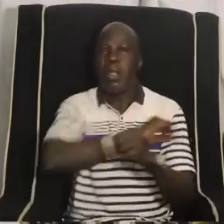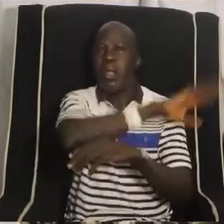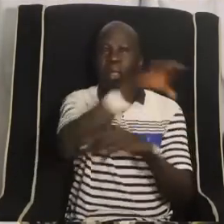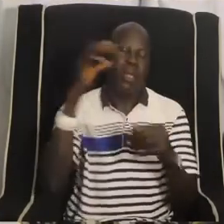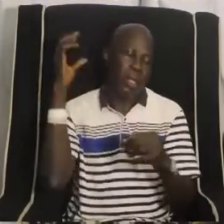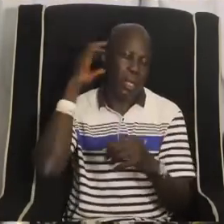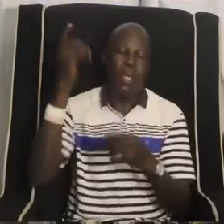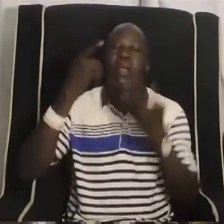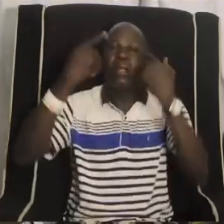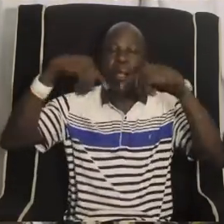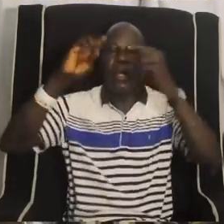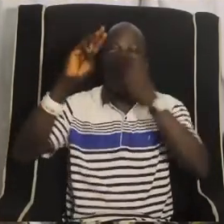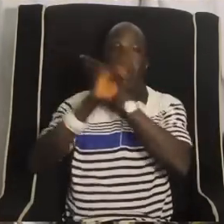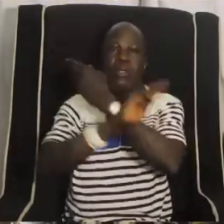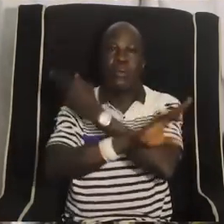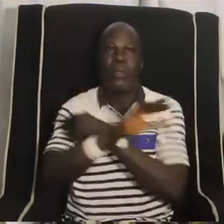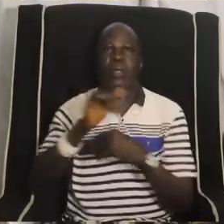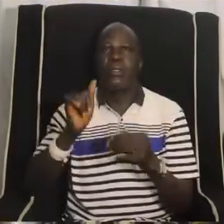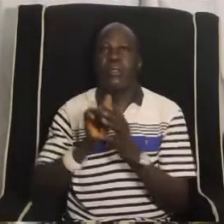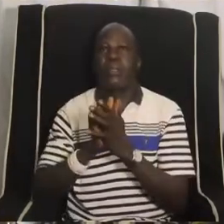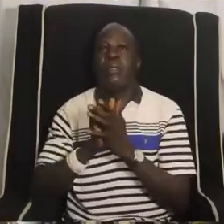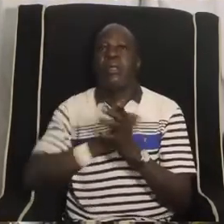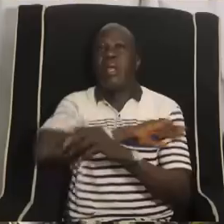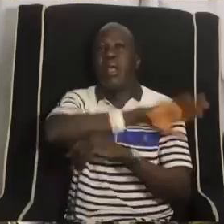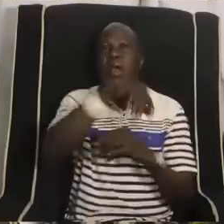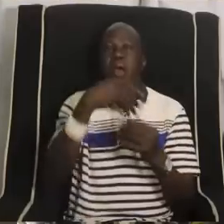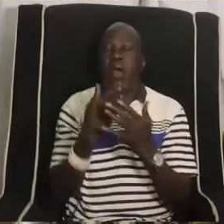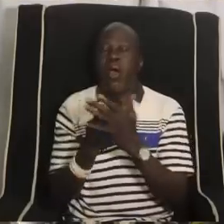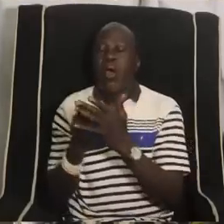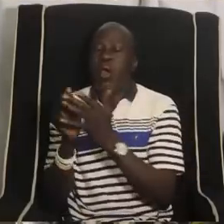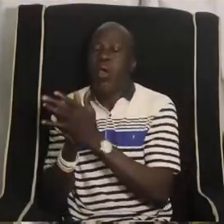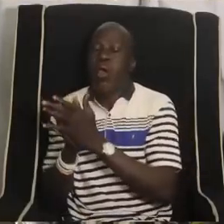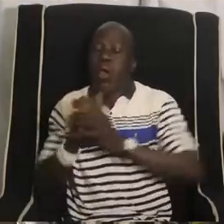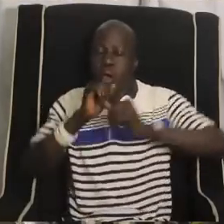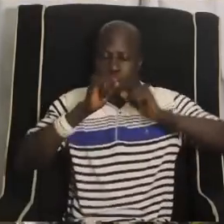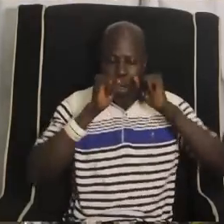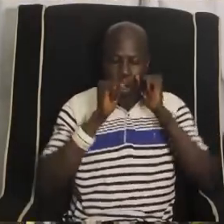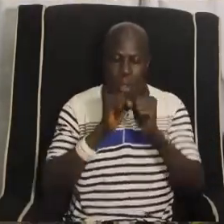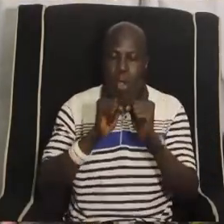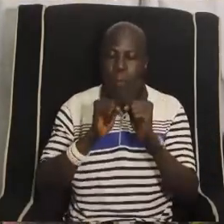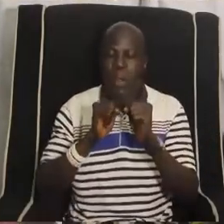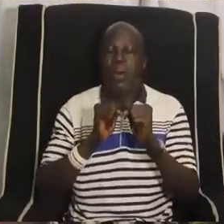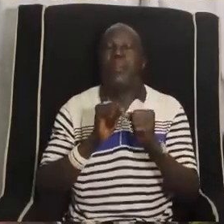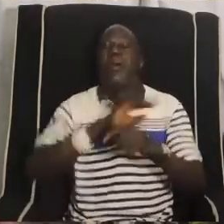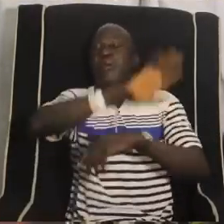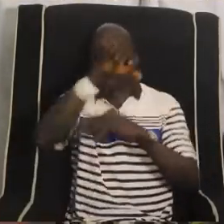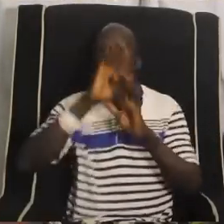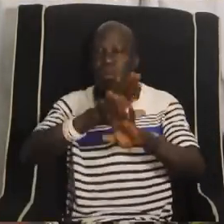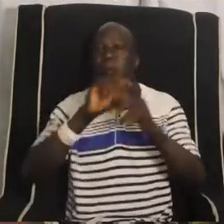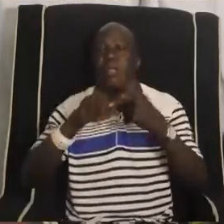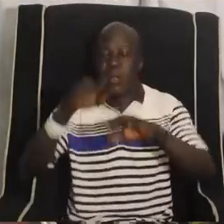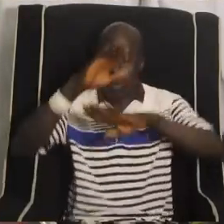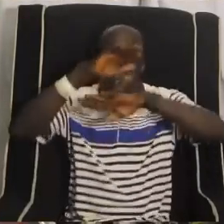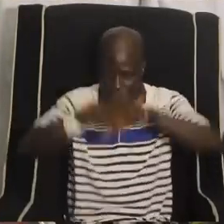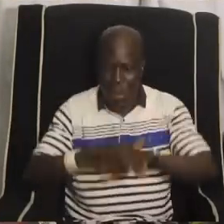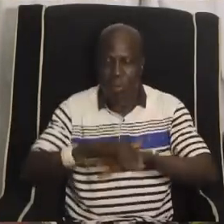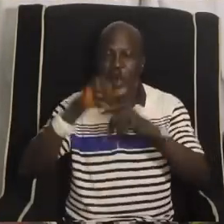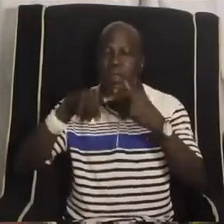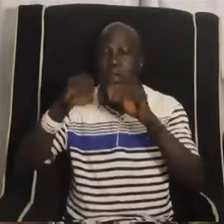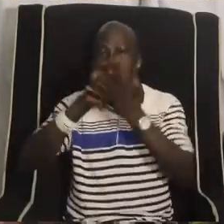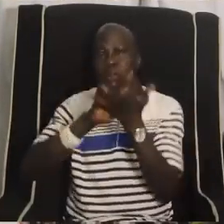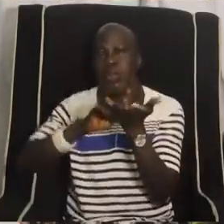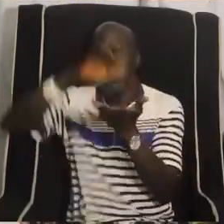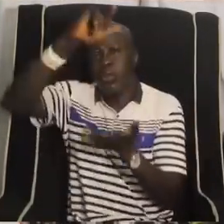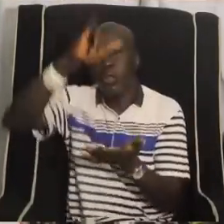Ẹgbọ́ ìkéde lẹ́yìn. Listen to this announcement. Agbara tó wù kó dé ògo rẹ mọ́lẹ̀. That forces that no matter that crown your